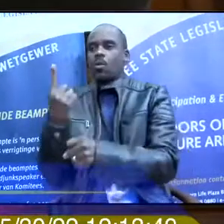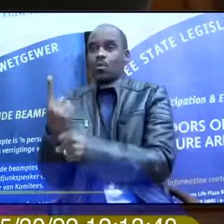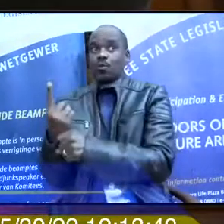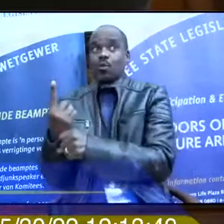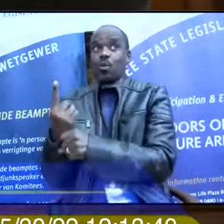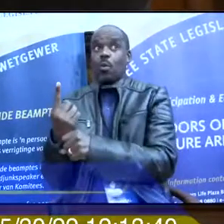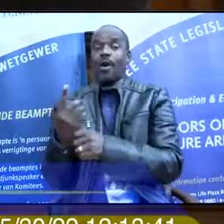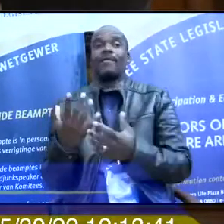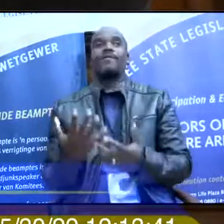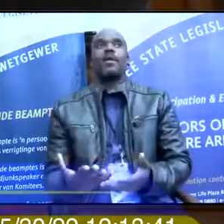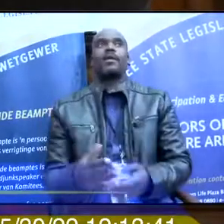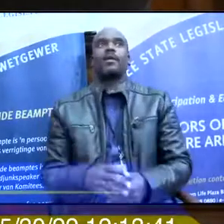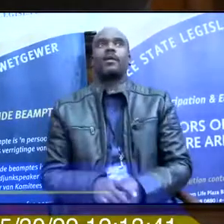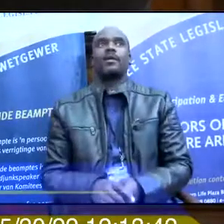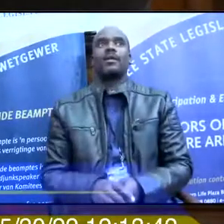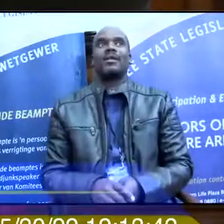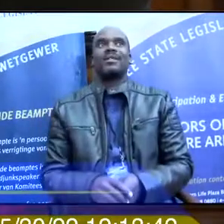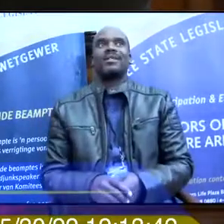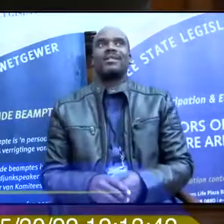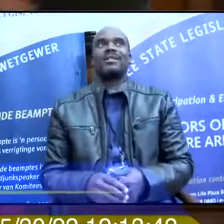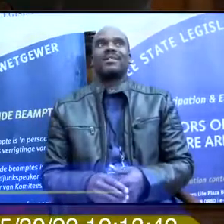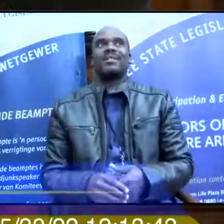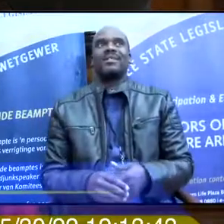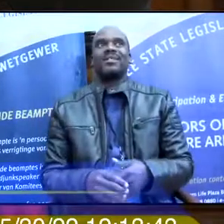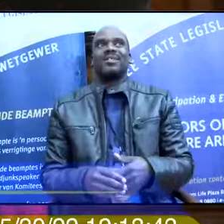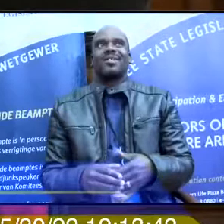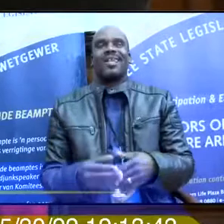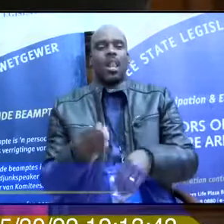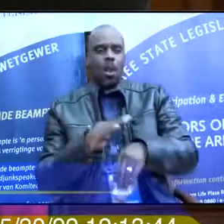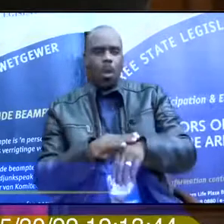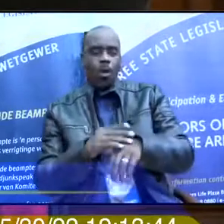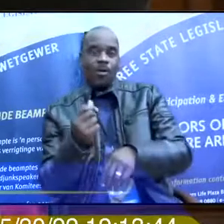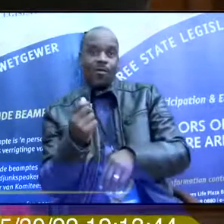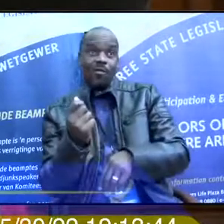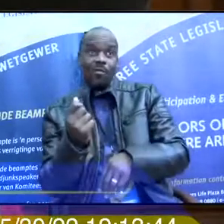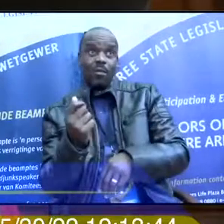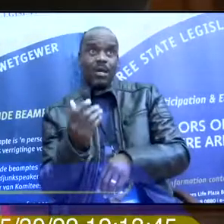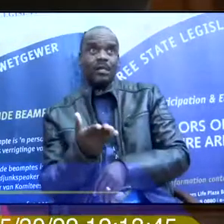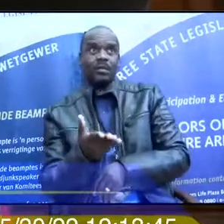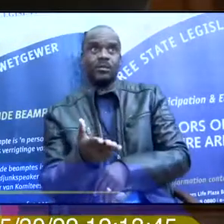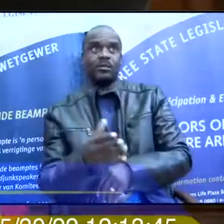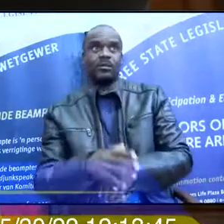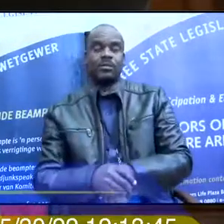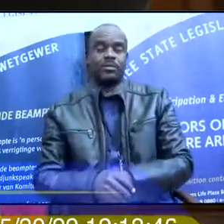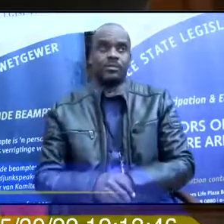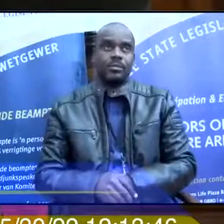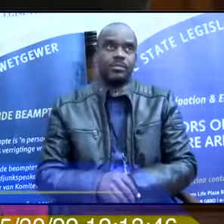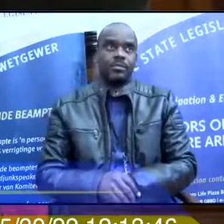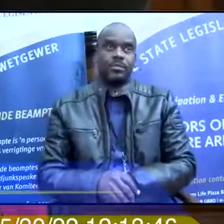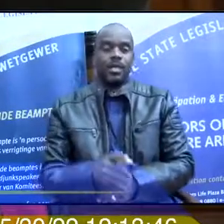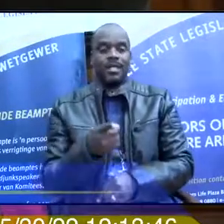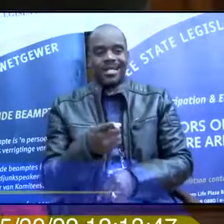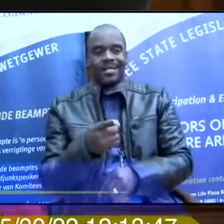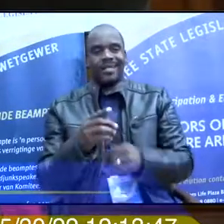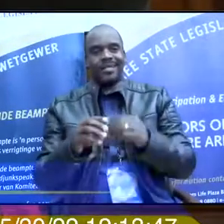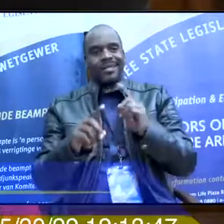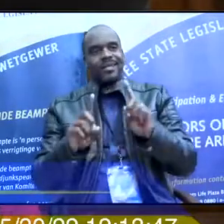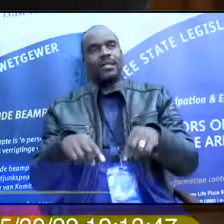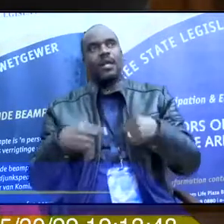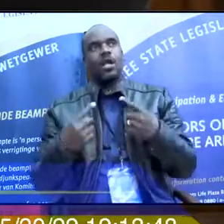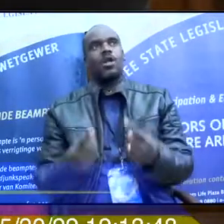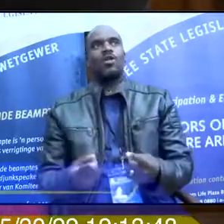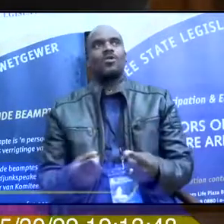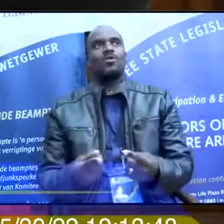emerge with you know with a lot of money in their bank accounts and that cannot be the correct